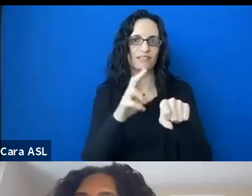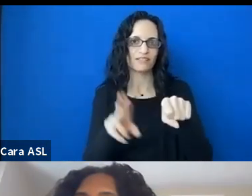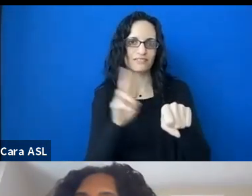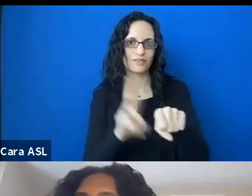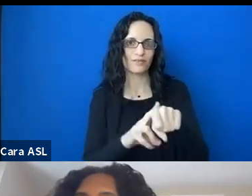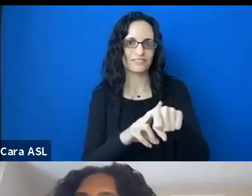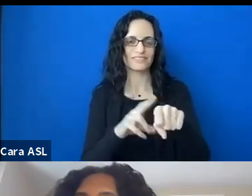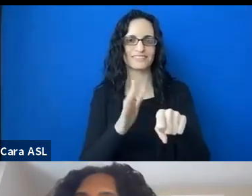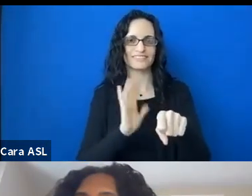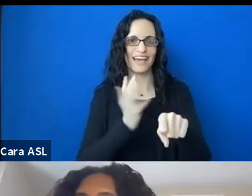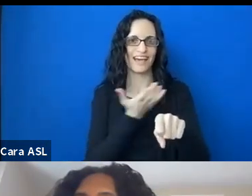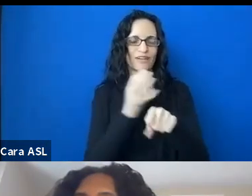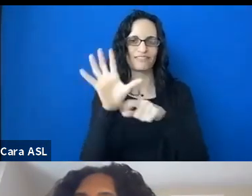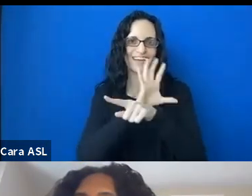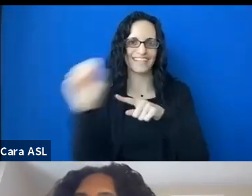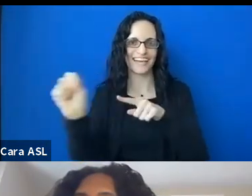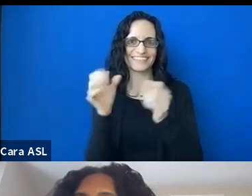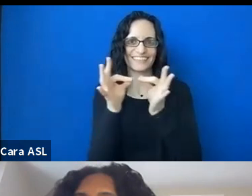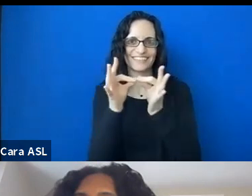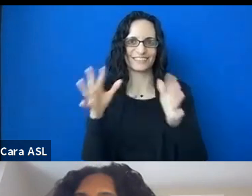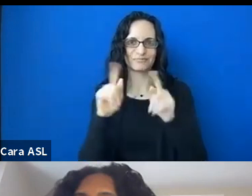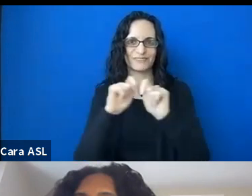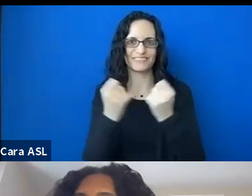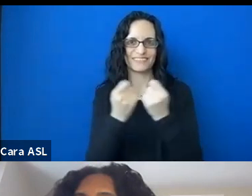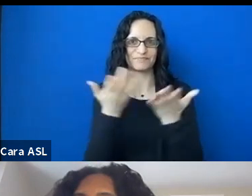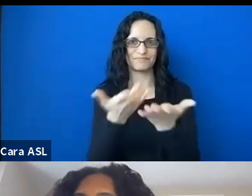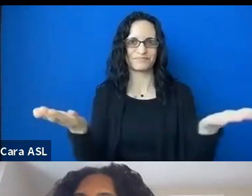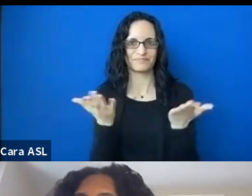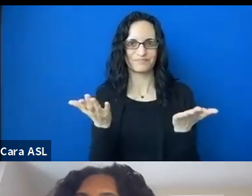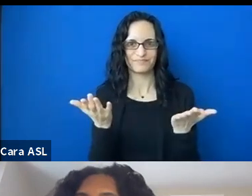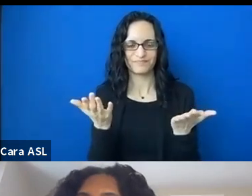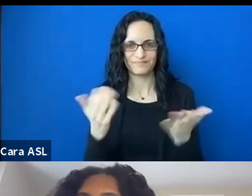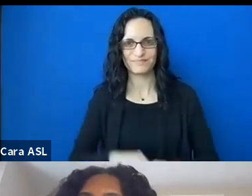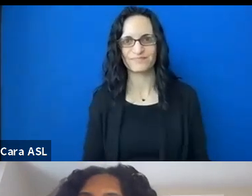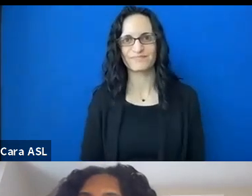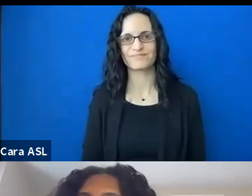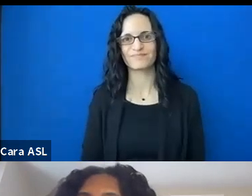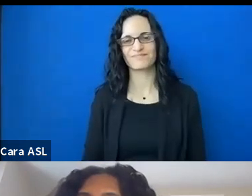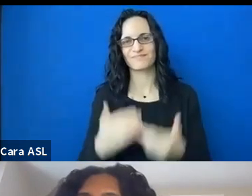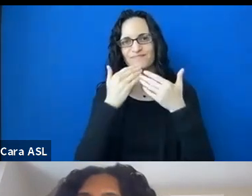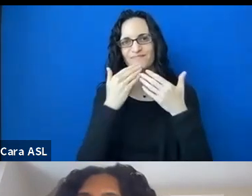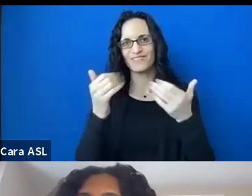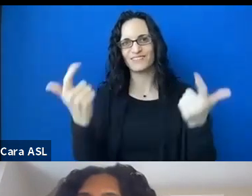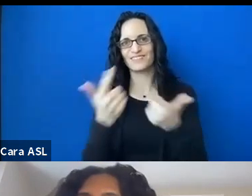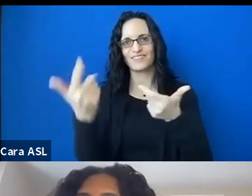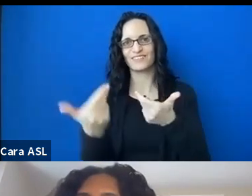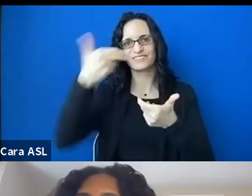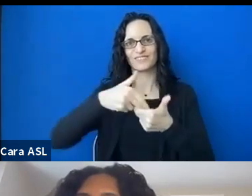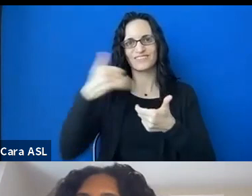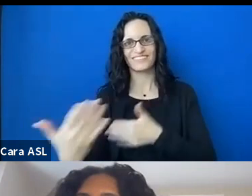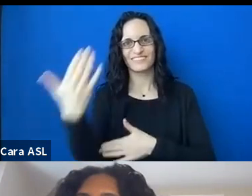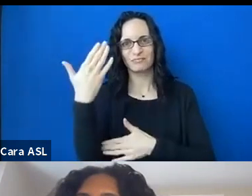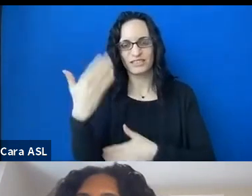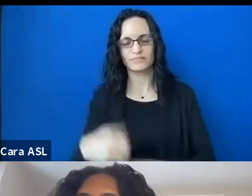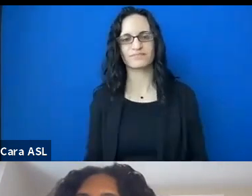our fantastic interpreters, our interpretation team, for being with us this morning. I